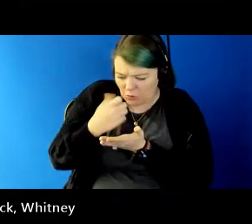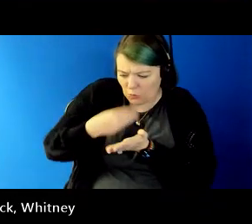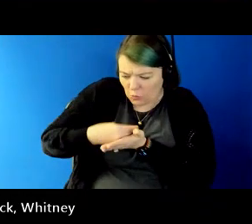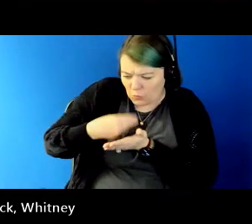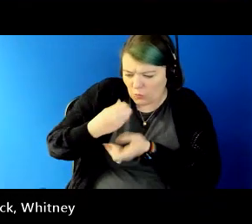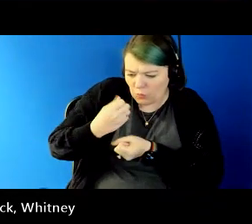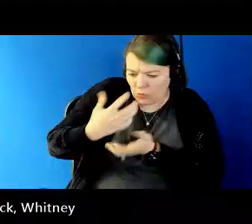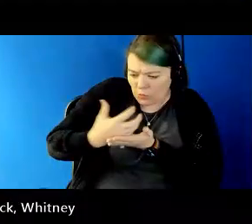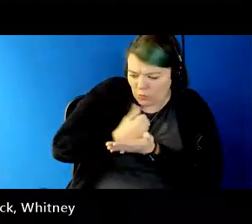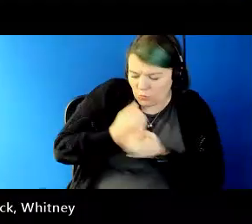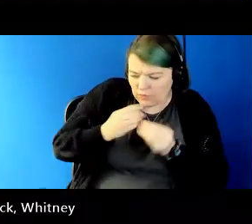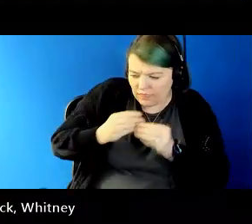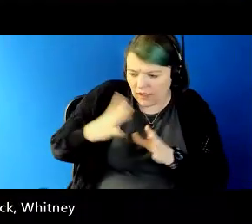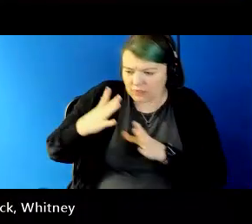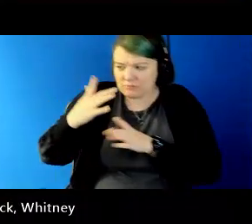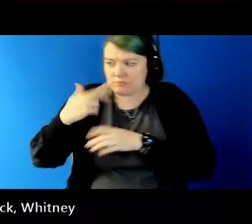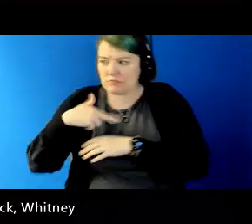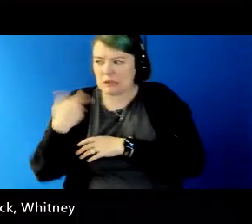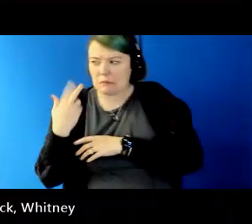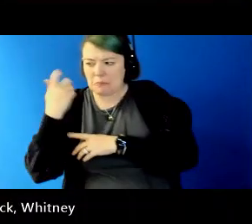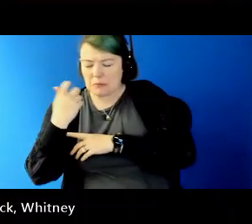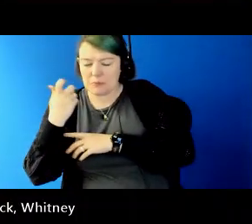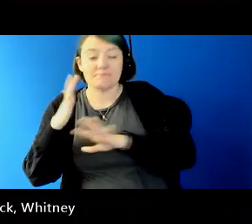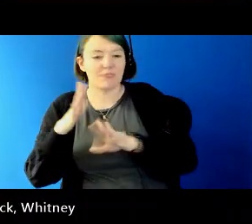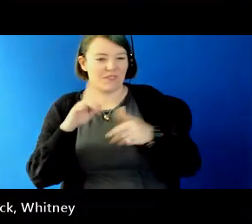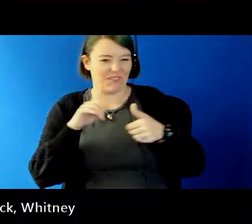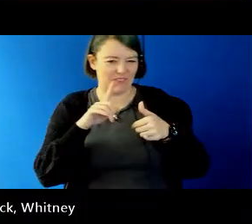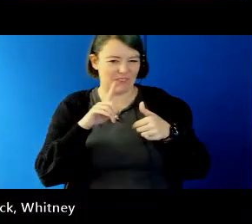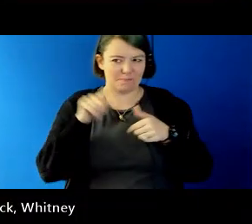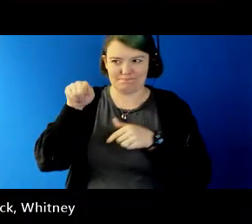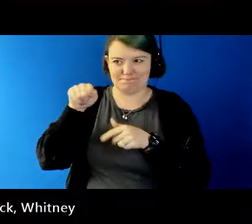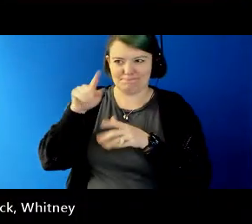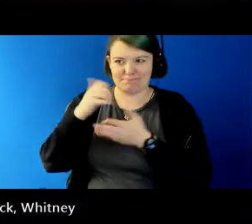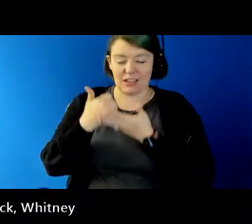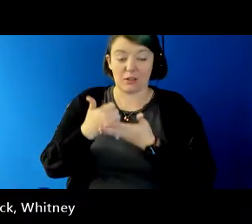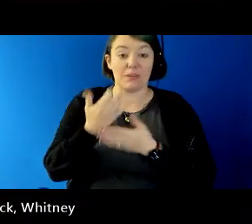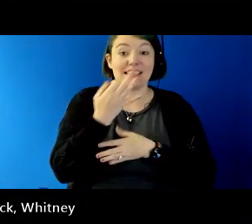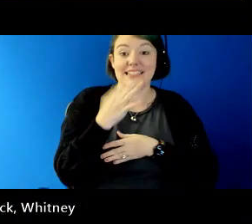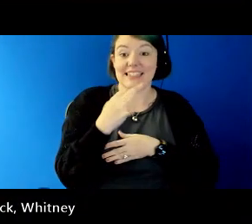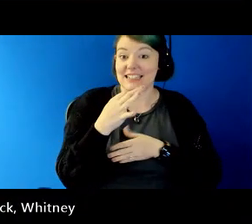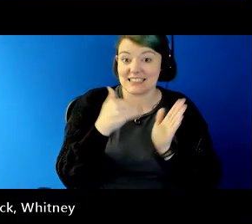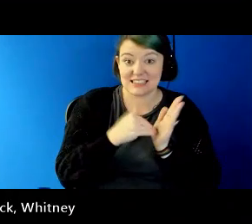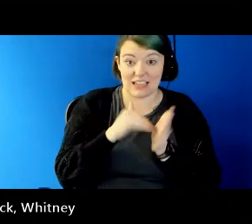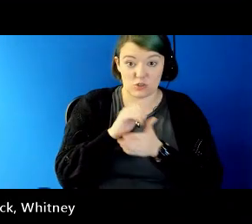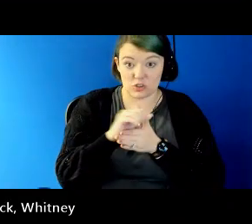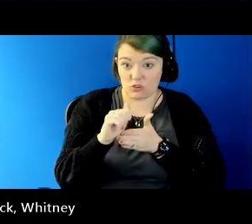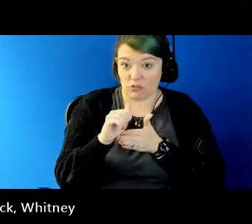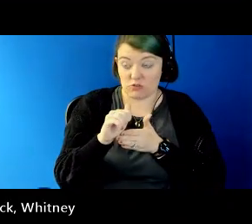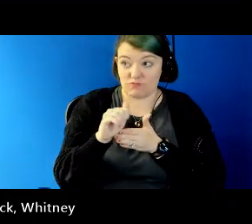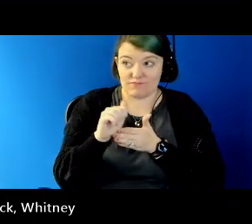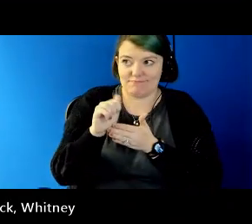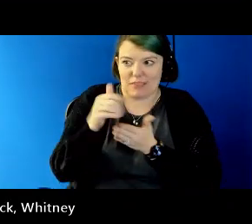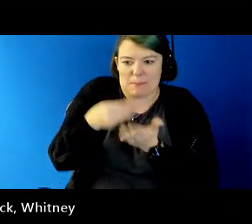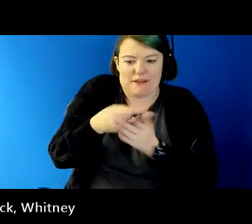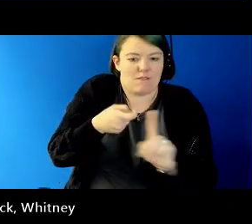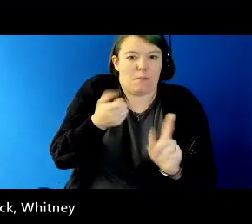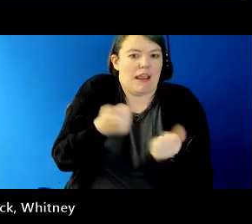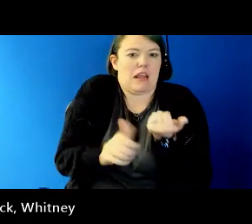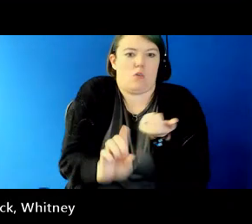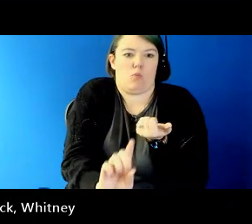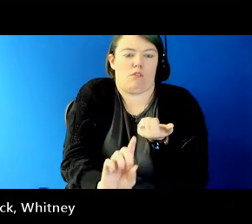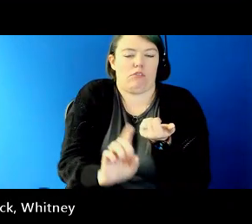so many people. So they can first contribute $19,000 from any source, which could include wages, plus an